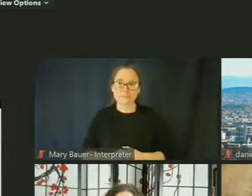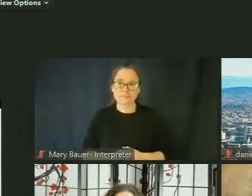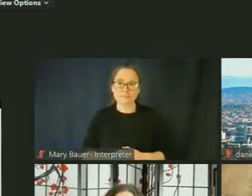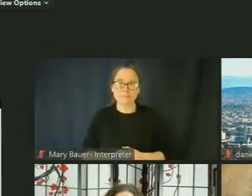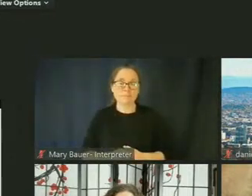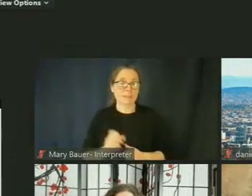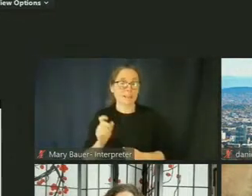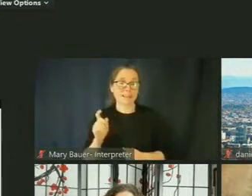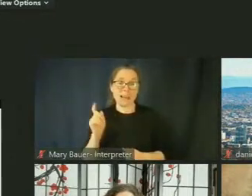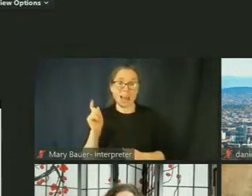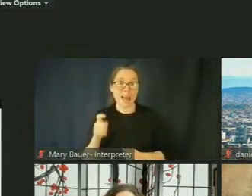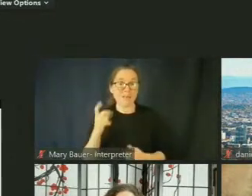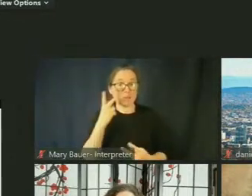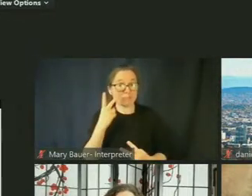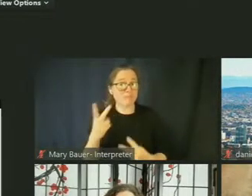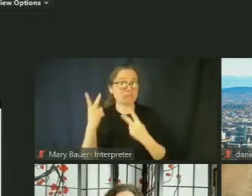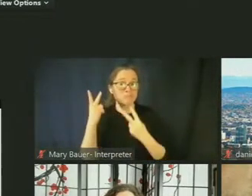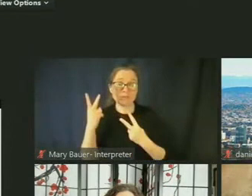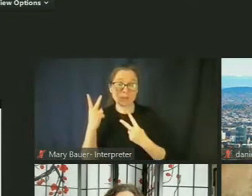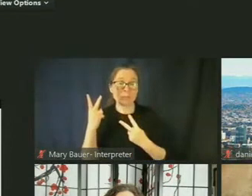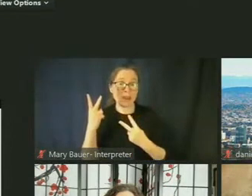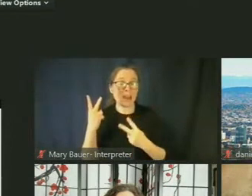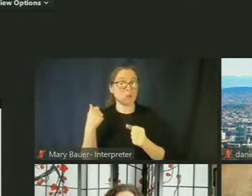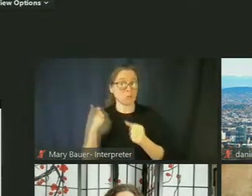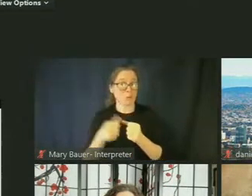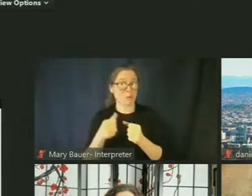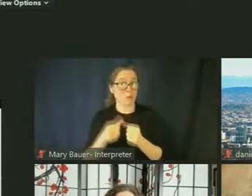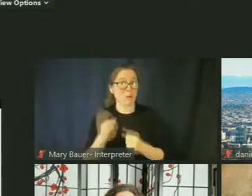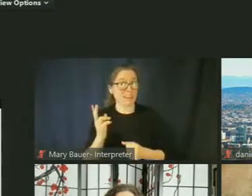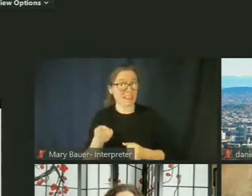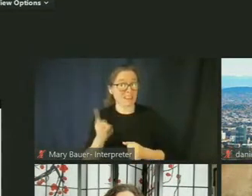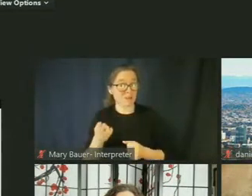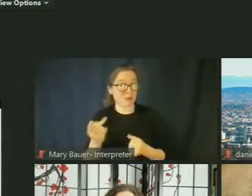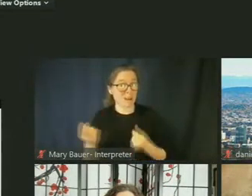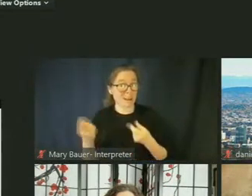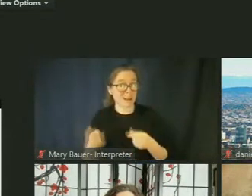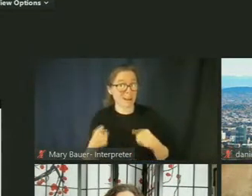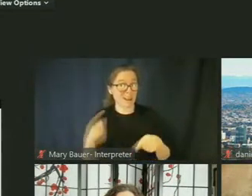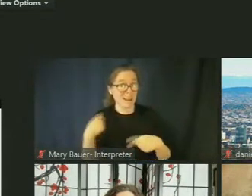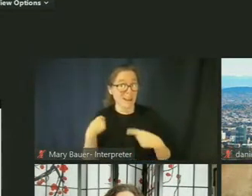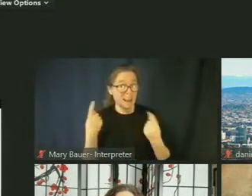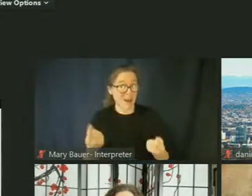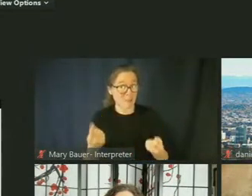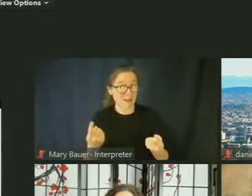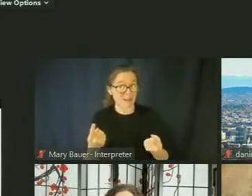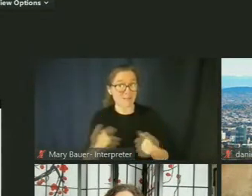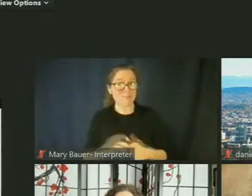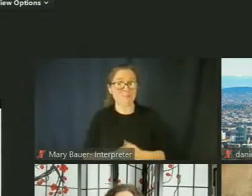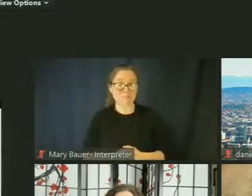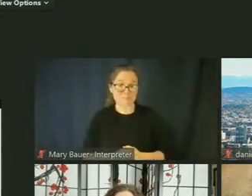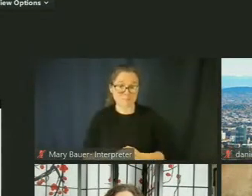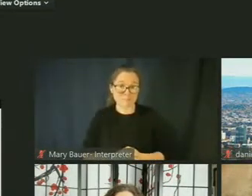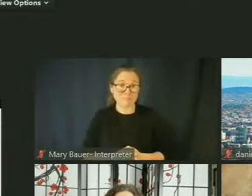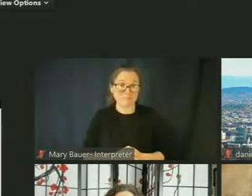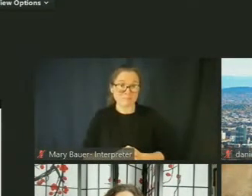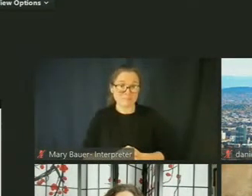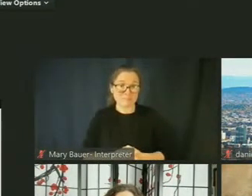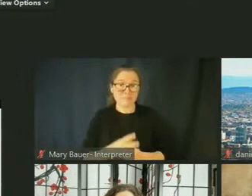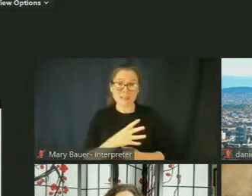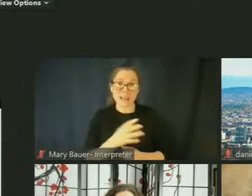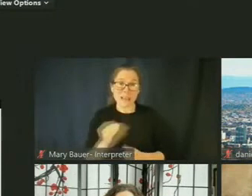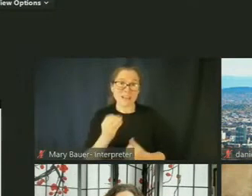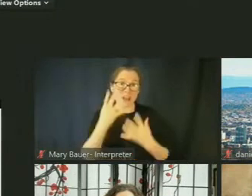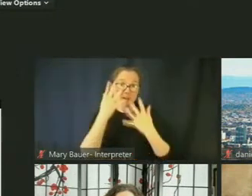acknowledge history, right? History, both in the past and oftentimes, and unfortunately, we know some of those incidents